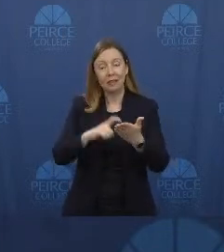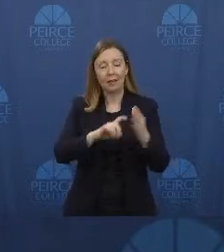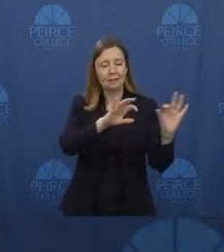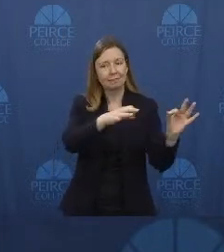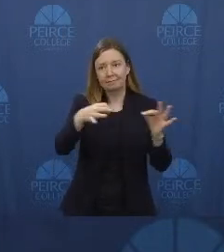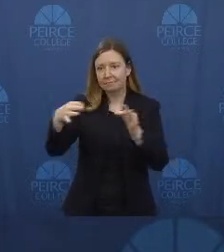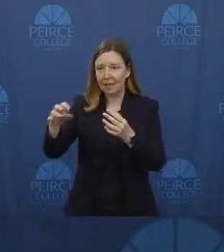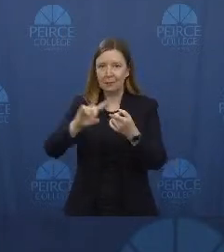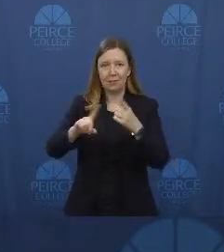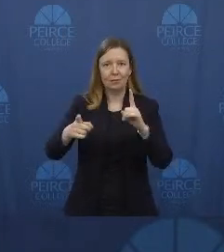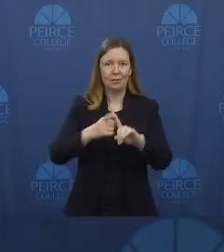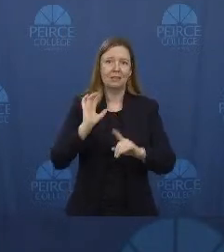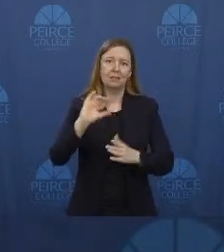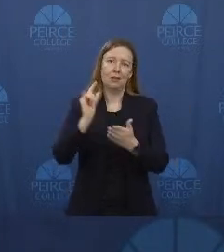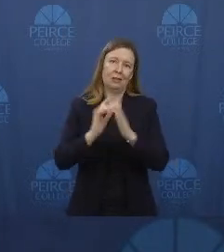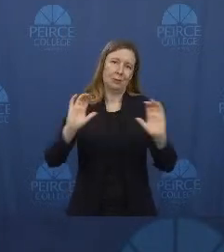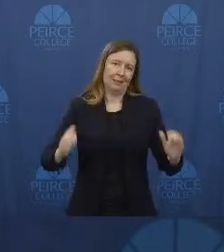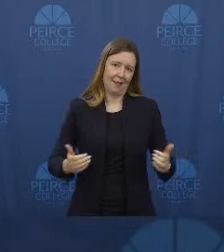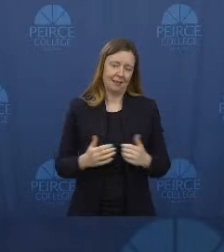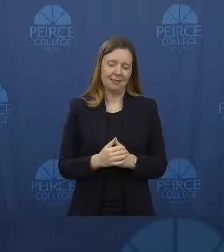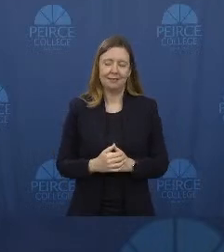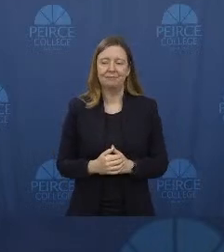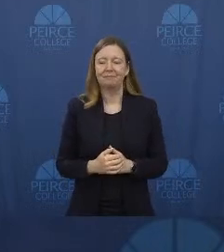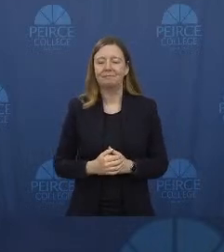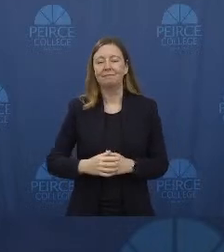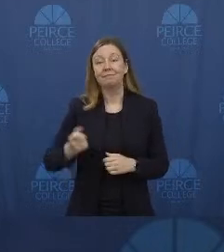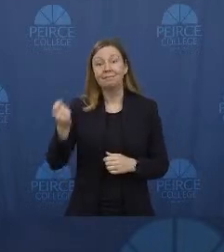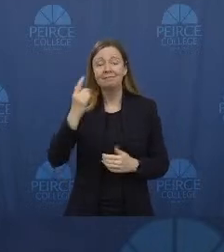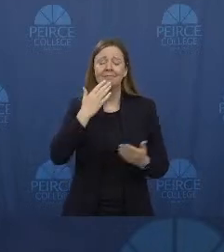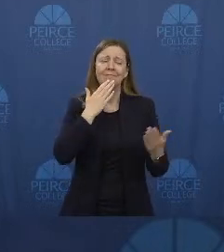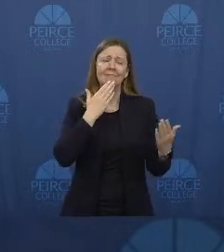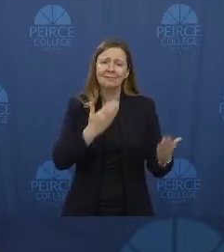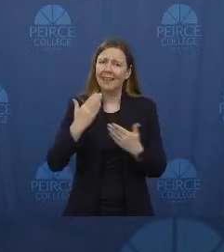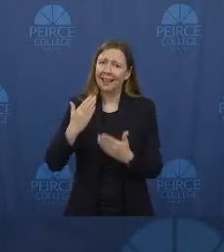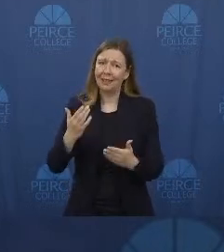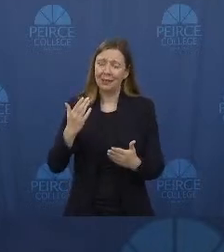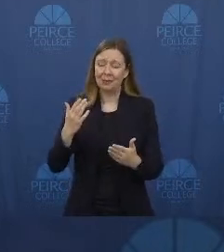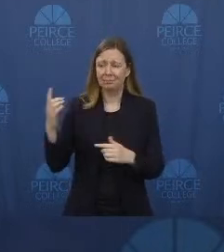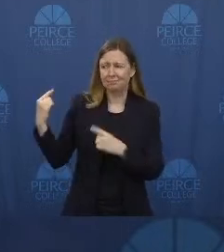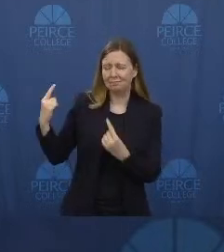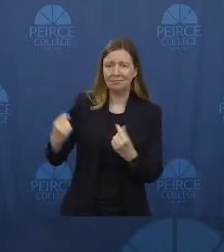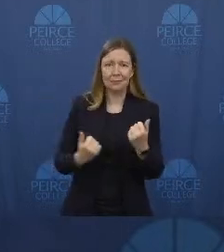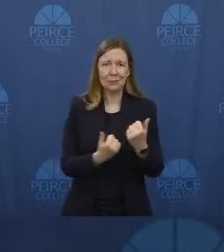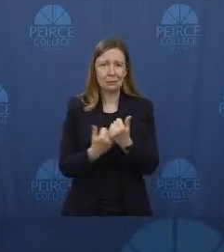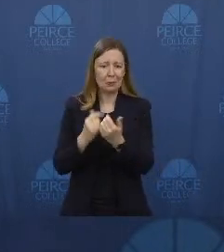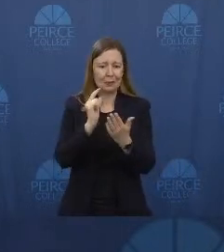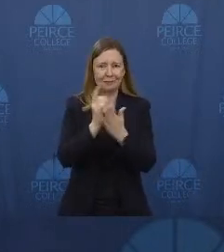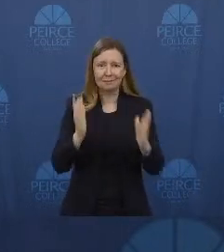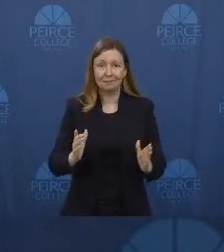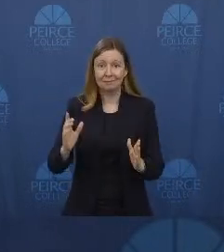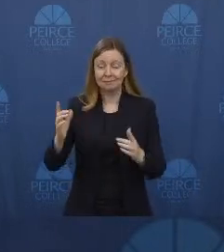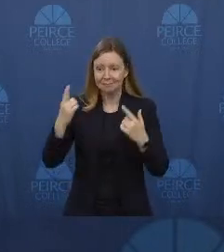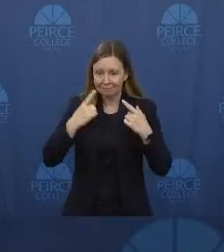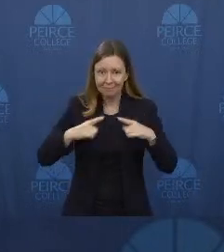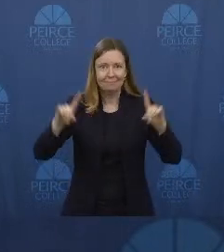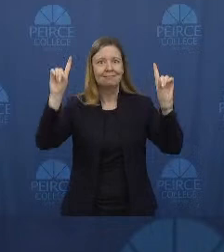and friends of our graduating class. Thank you for supporting our graduates all the way to the finish